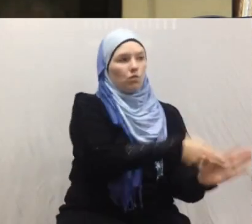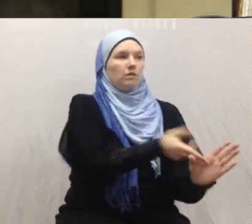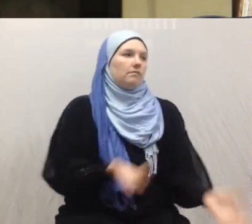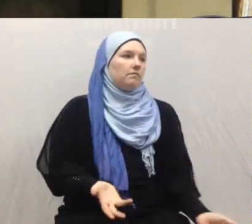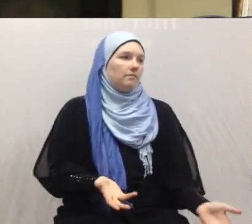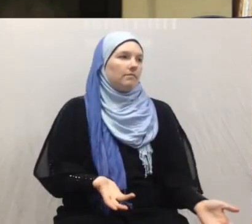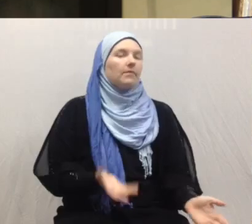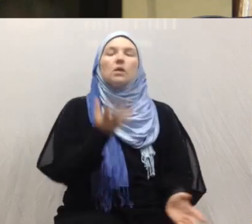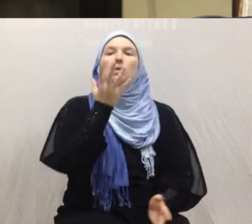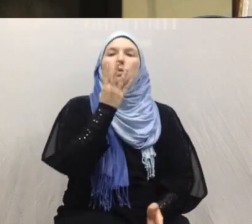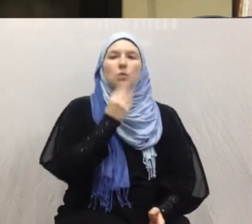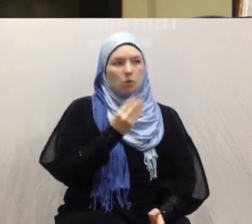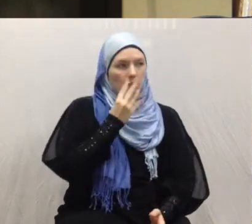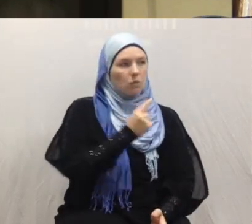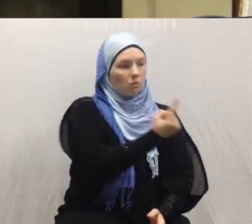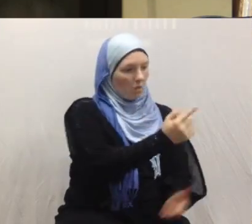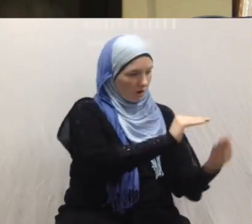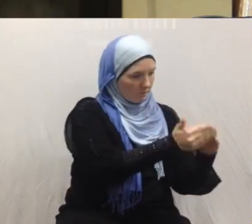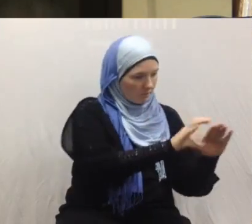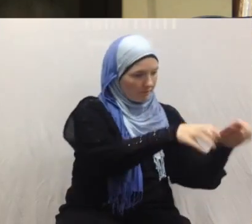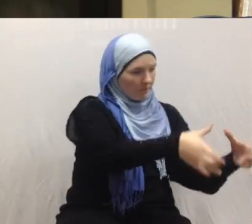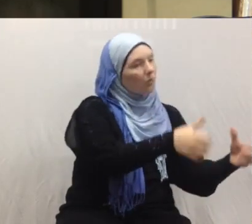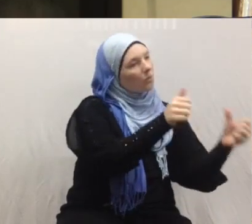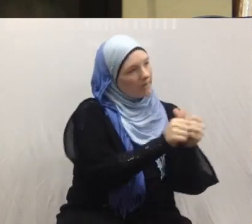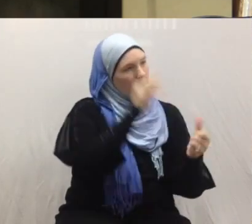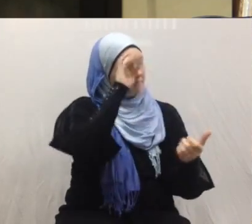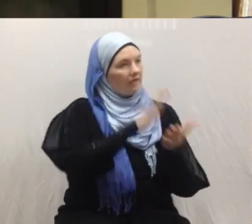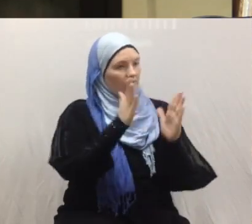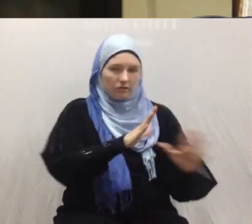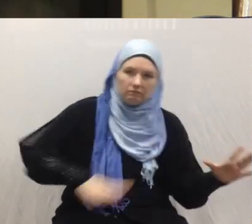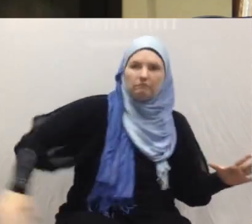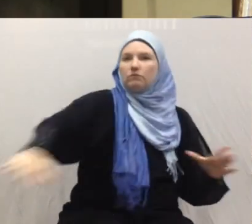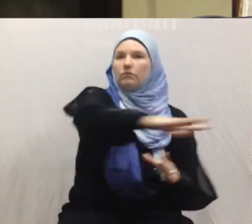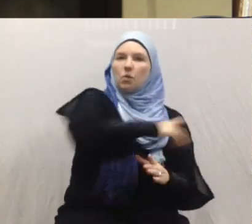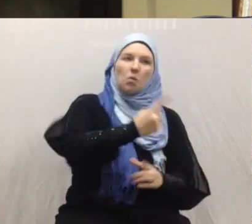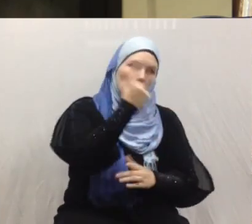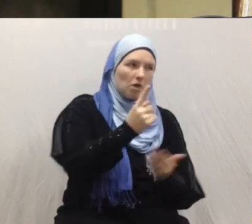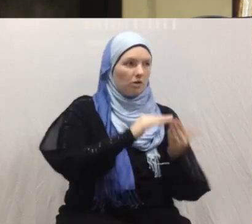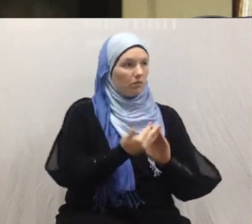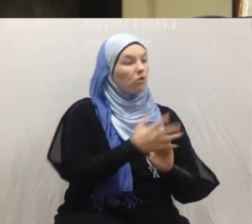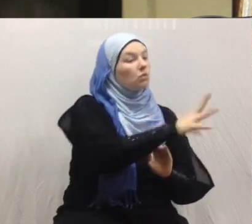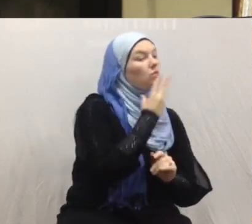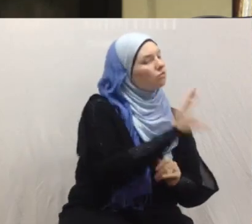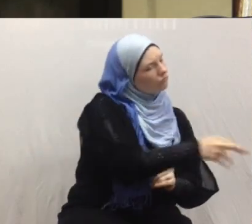The Jews of Bani Auf are one community with the believers. The Jews have the religion and the Muslims